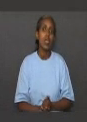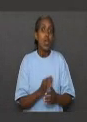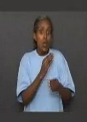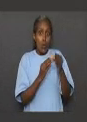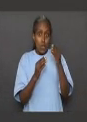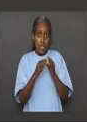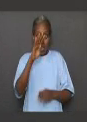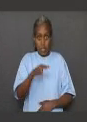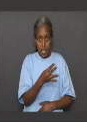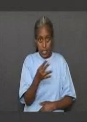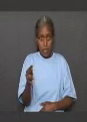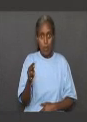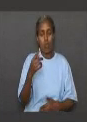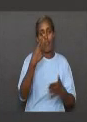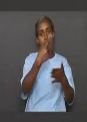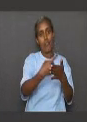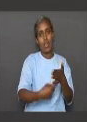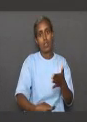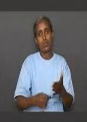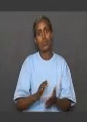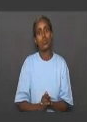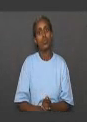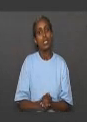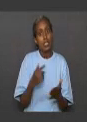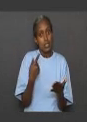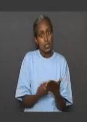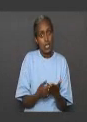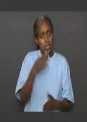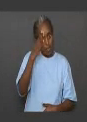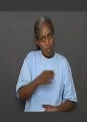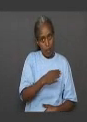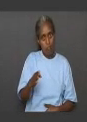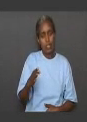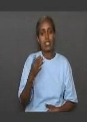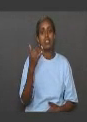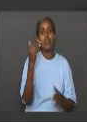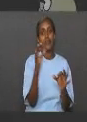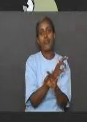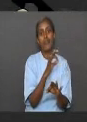Construct a table of values, then graph the function.